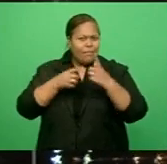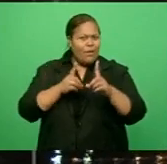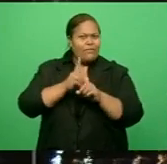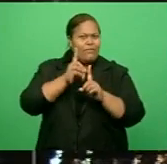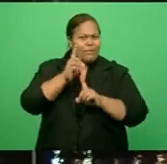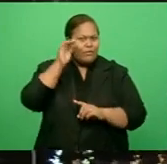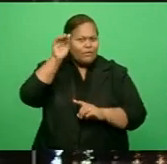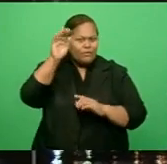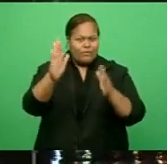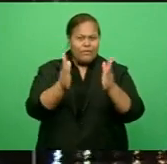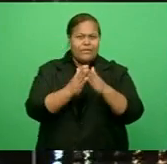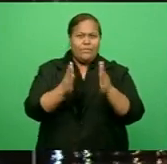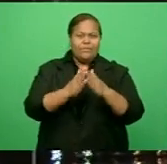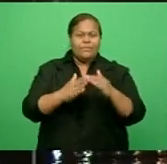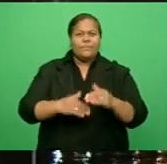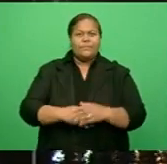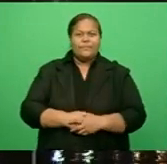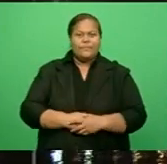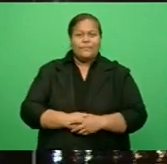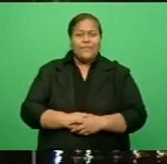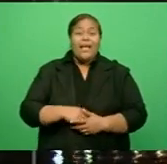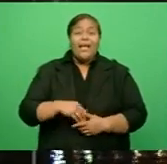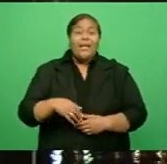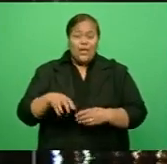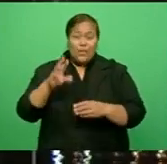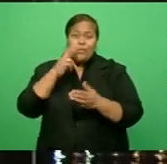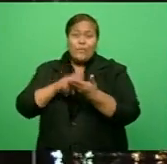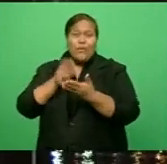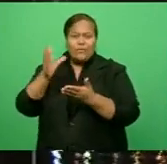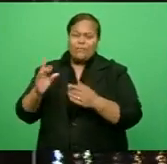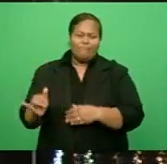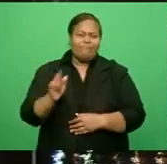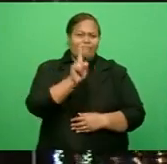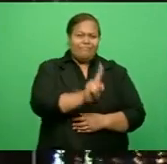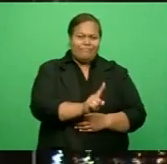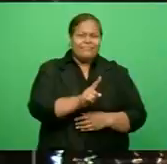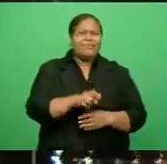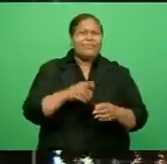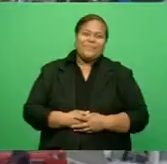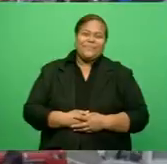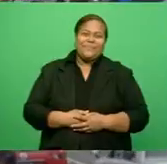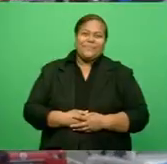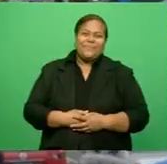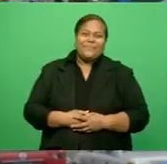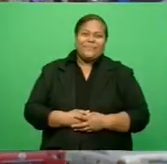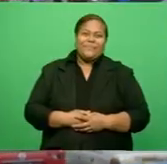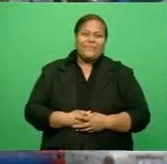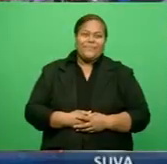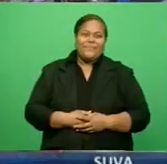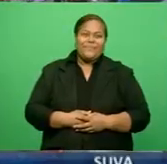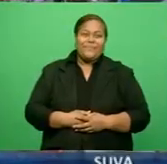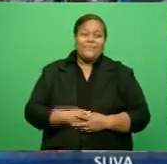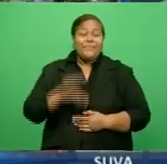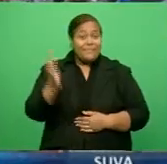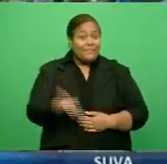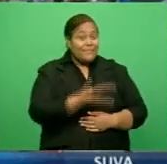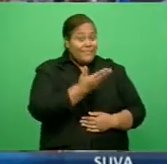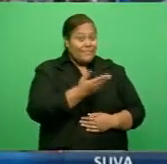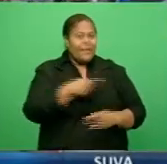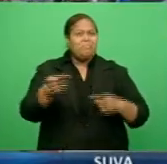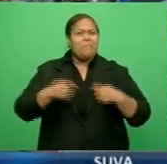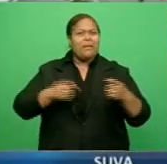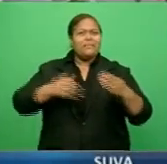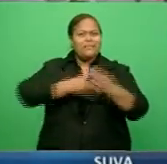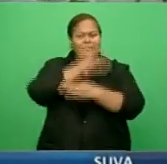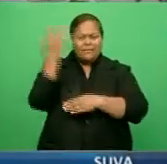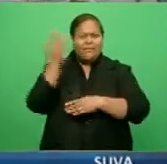town. Apinisa Wangarandovu was in Navua earlier and files this report. The Riverside Market Day was initially